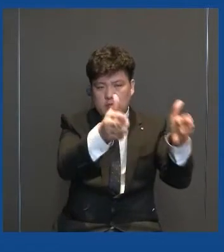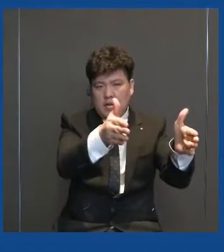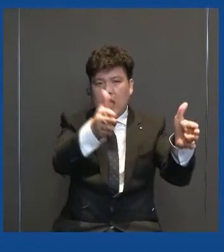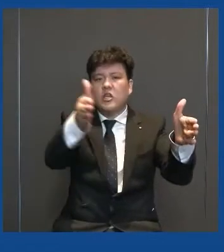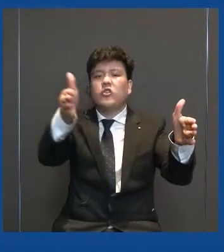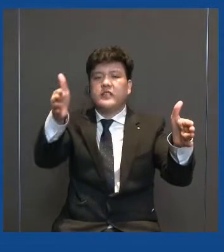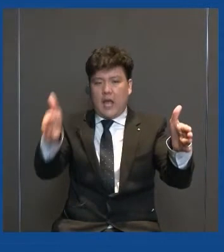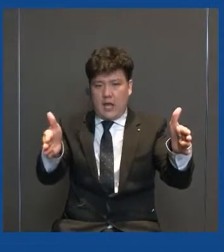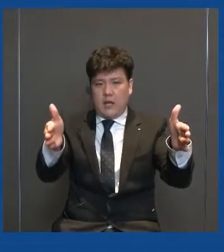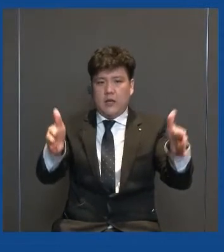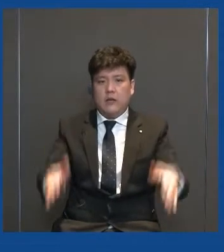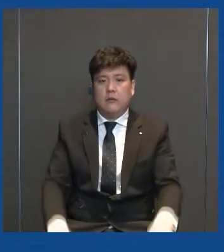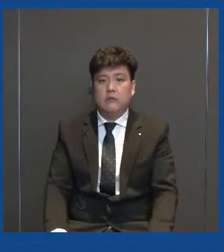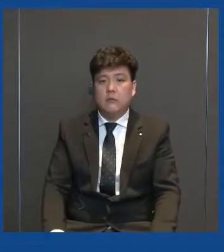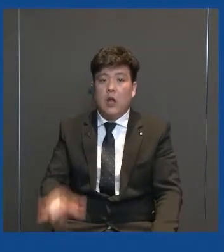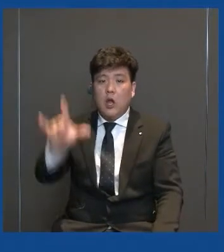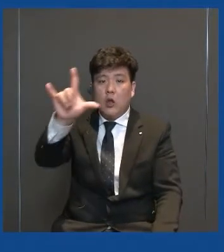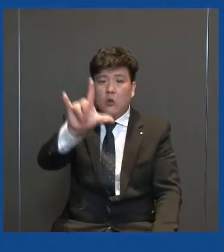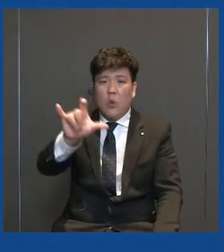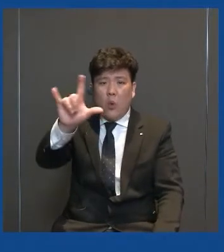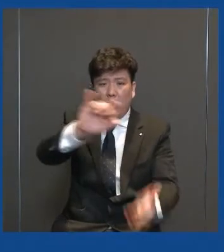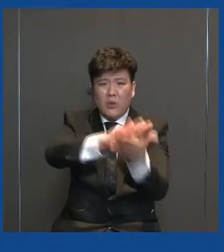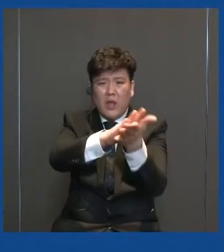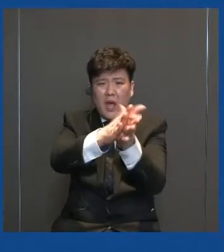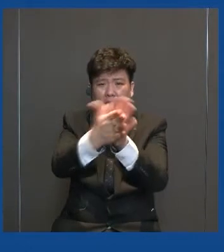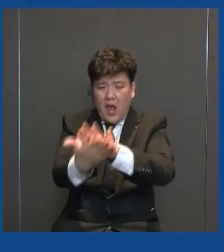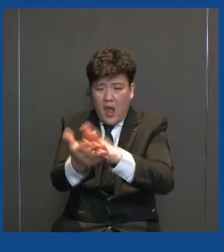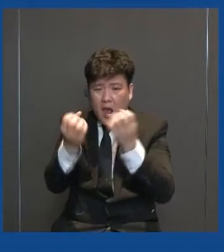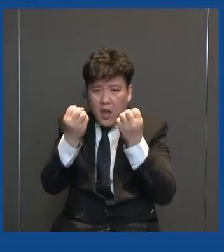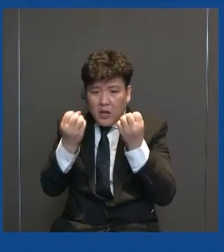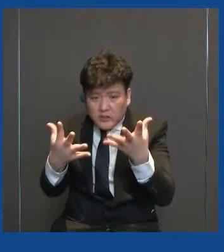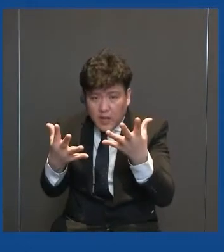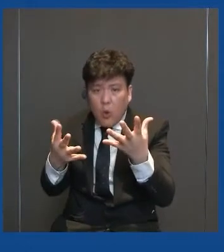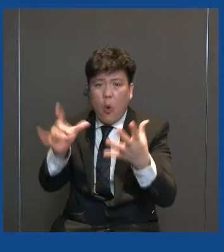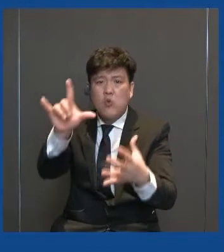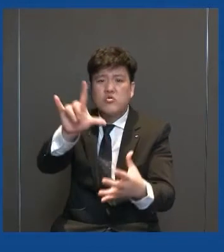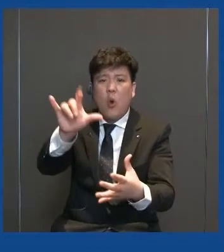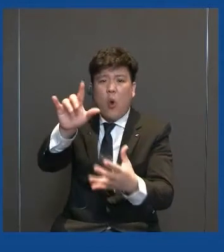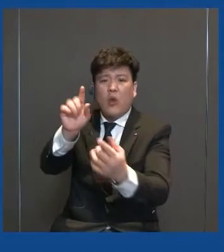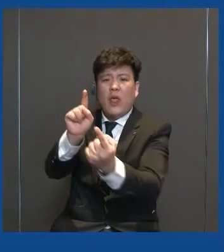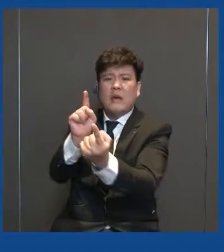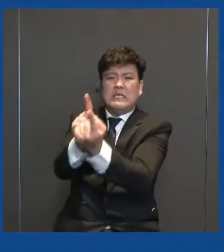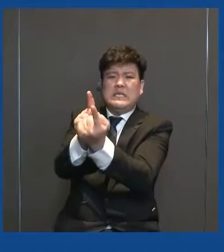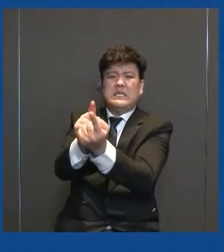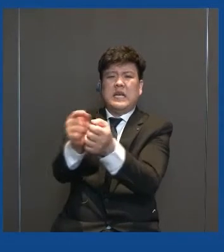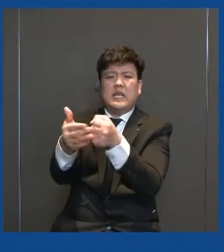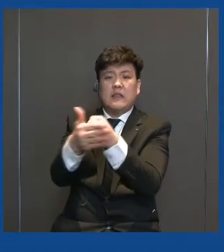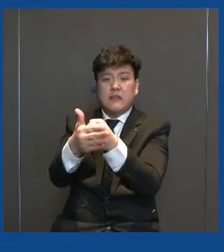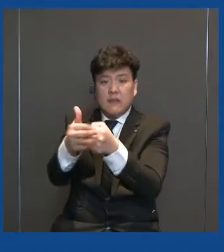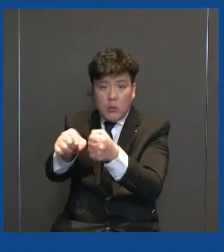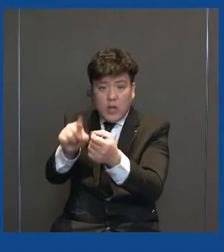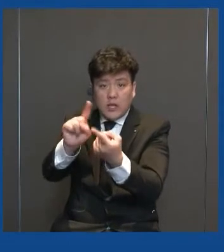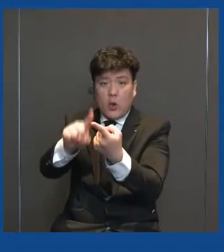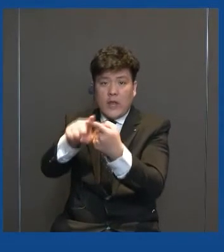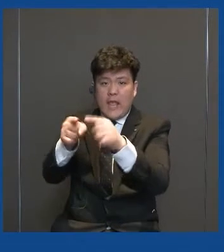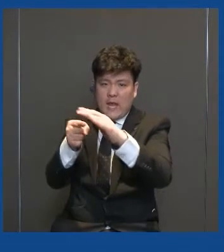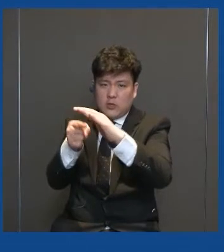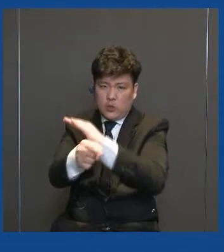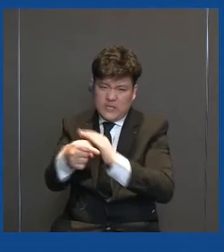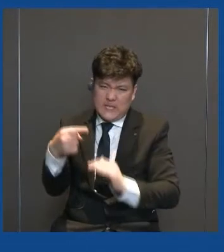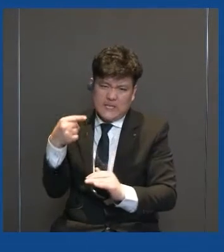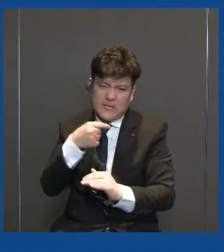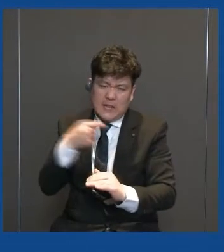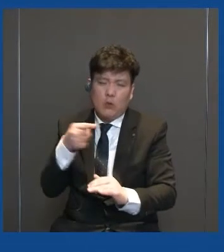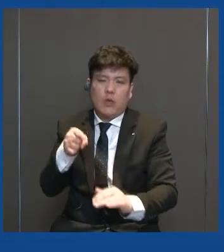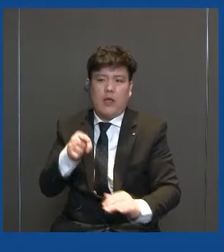viruses. The Danish authorities have raised the risk level from 4 to 5, which is in our country